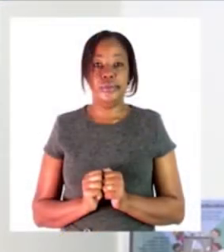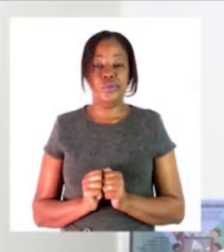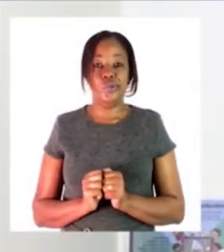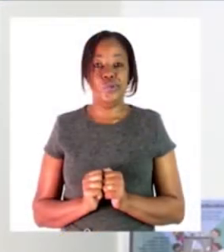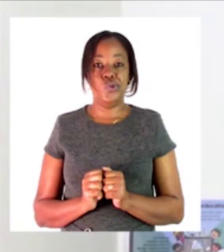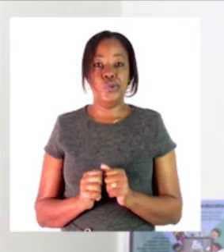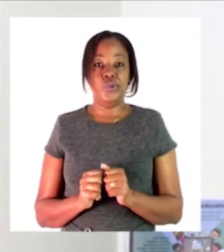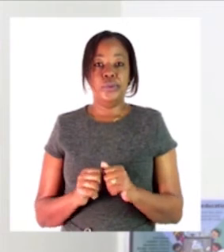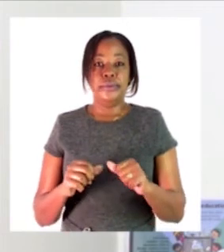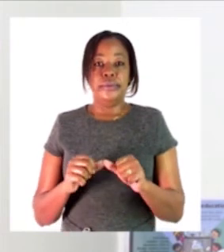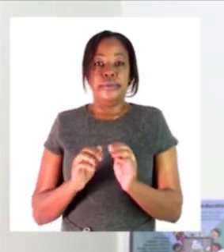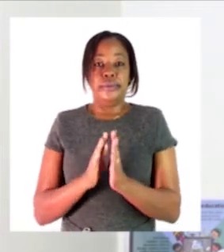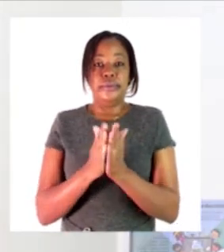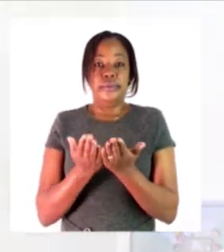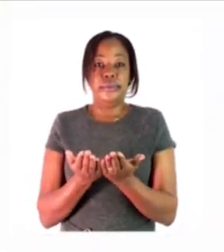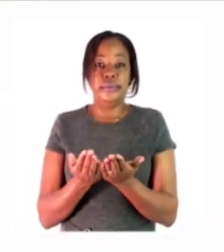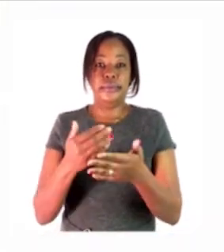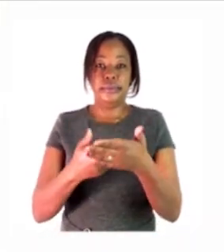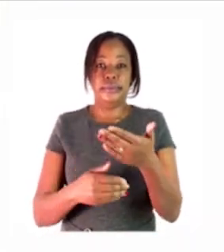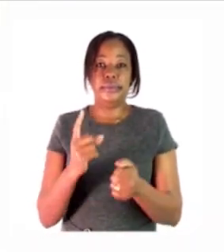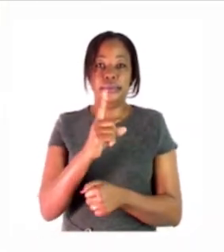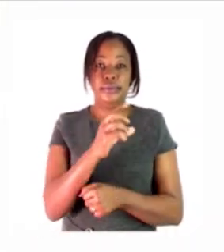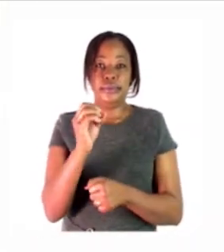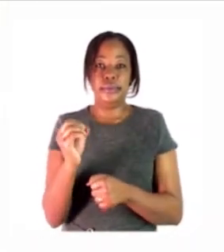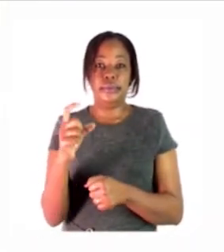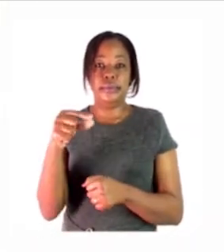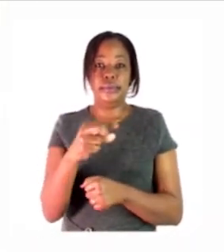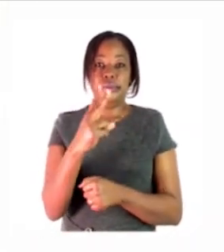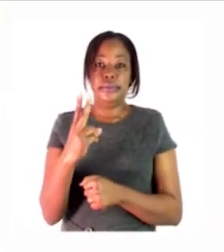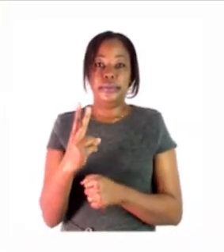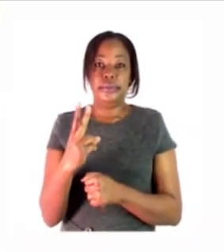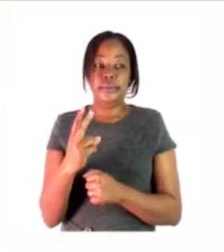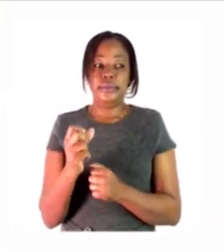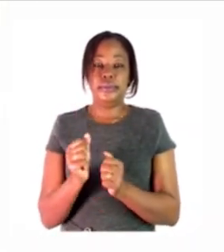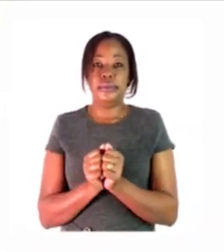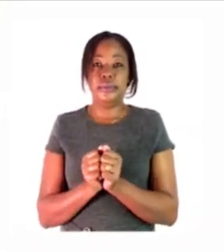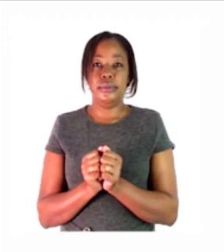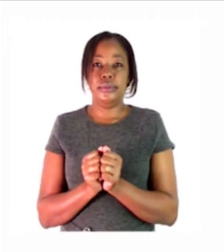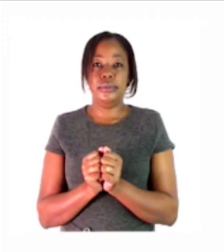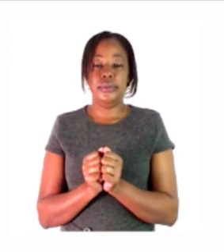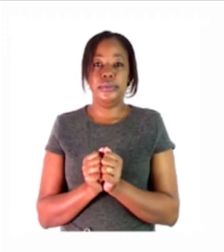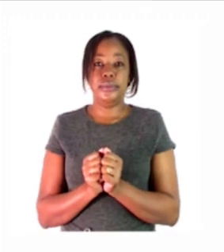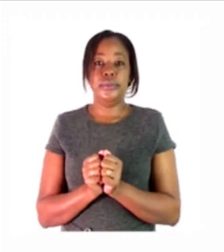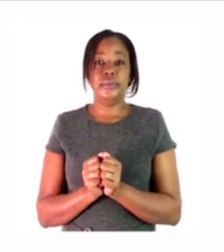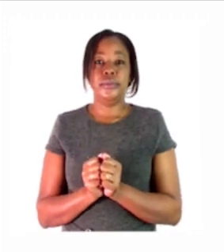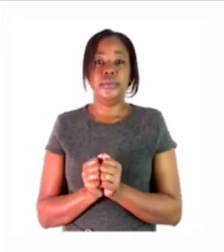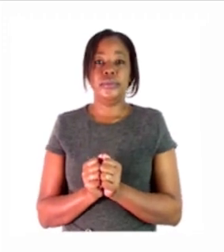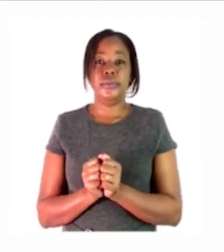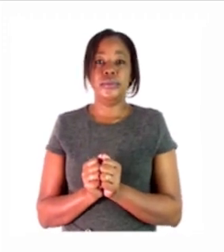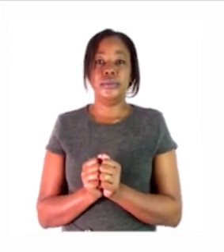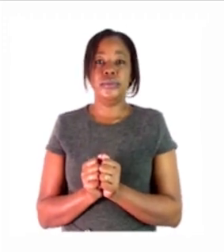Let's go over to page 10. Grade 2, come with me over to page